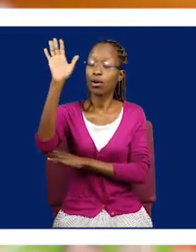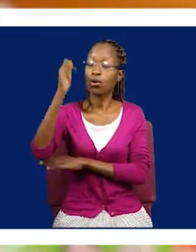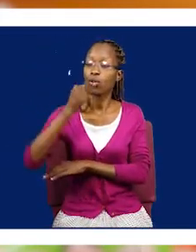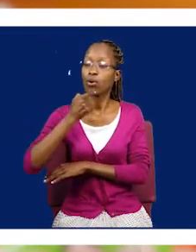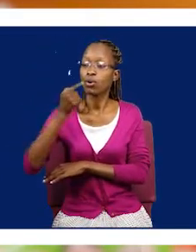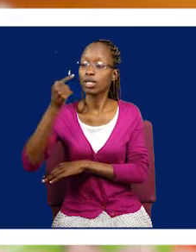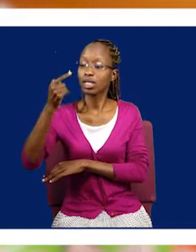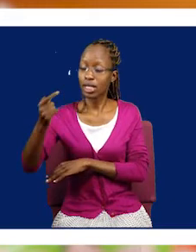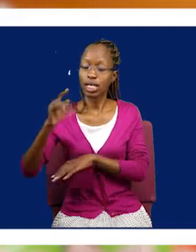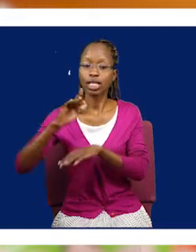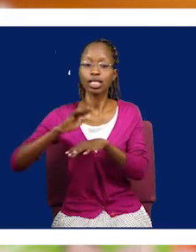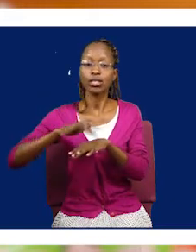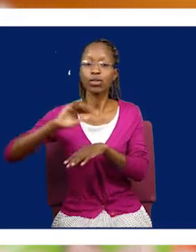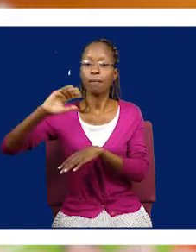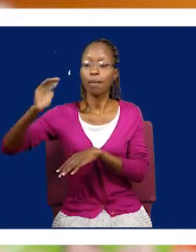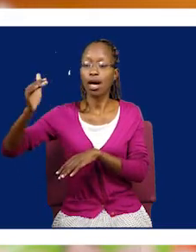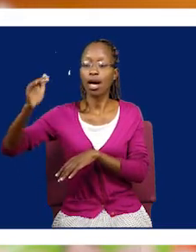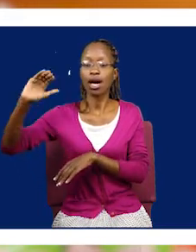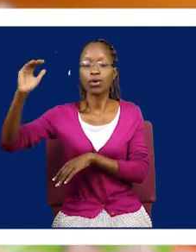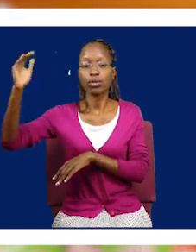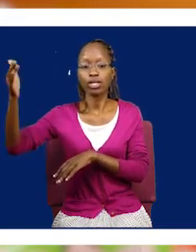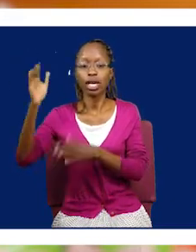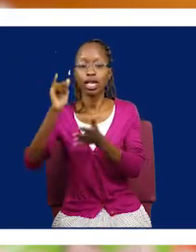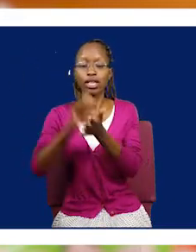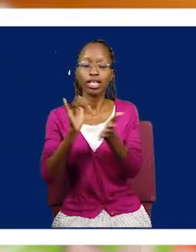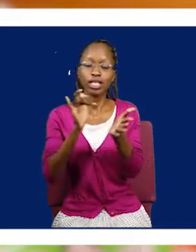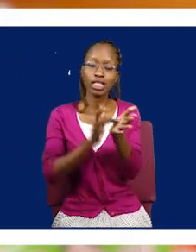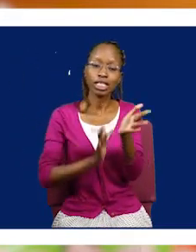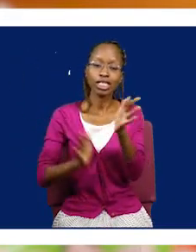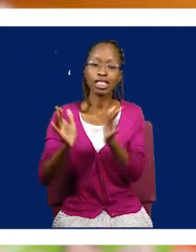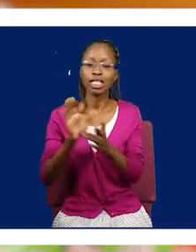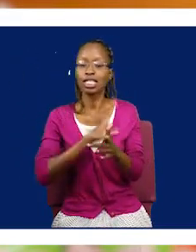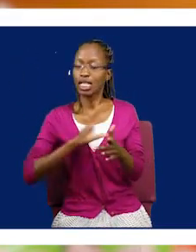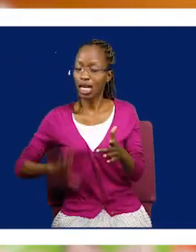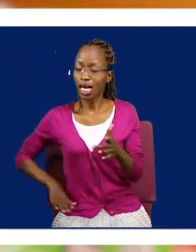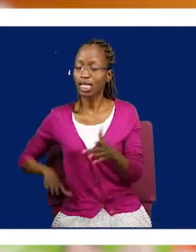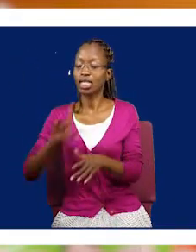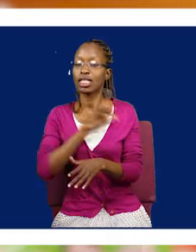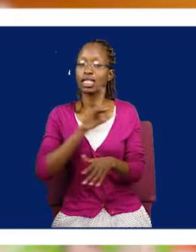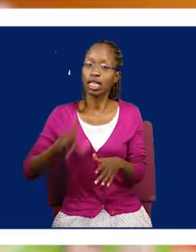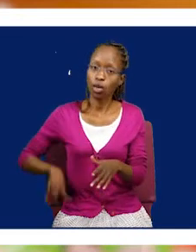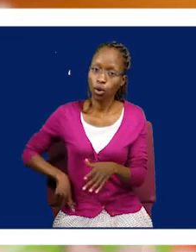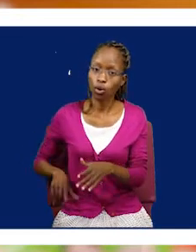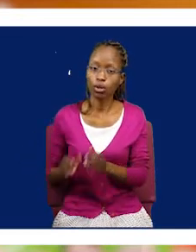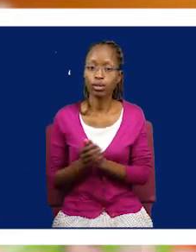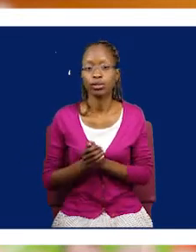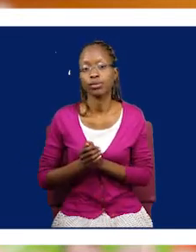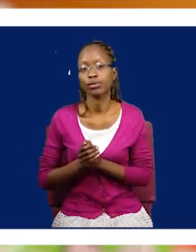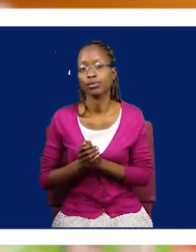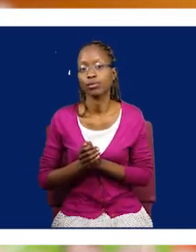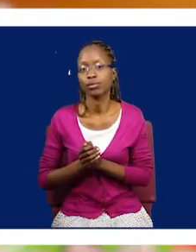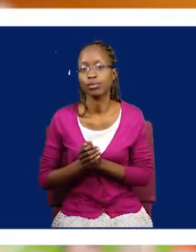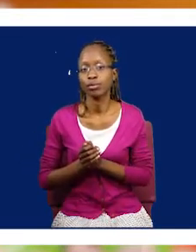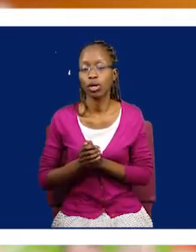everywhere. Go tell it on the mountain that Jesus Christ is